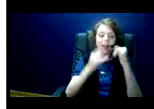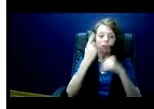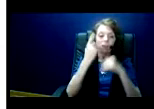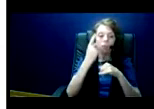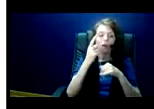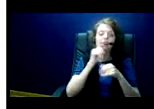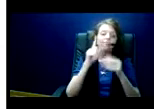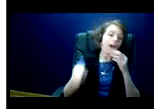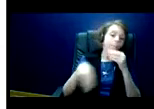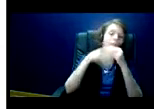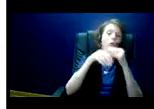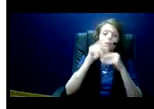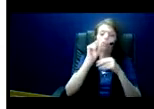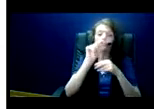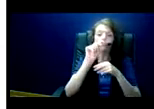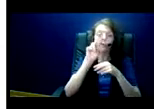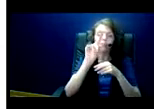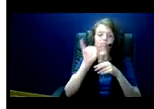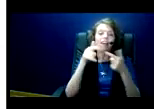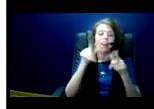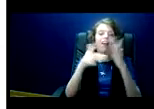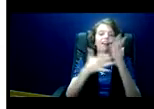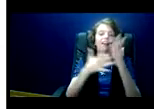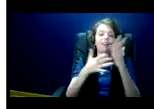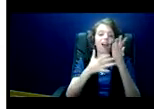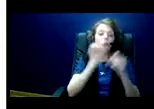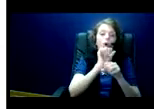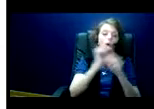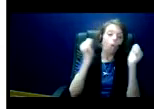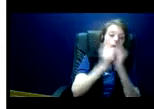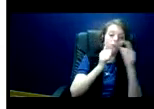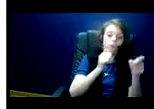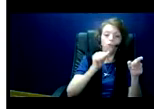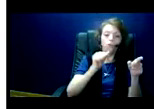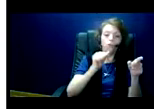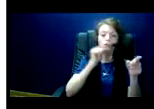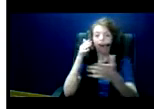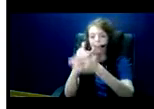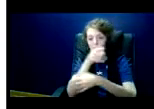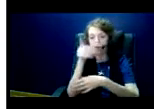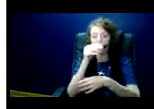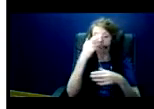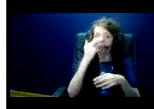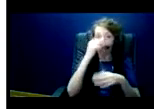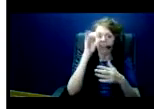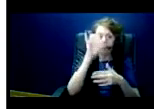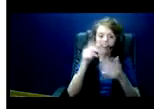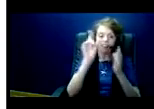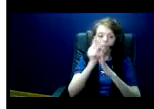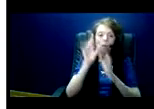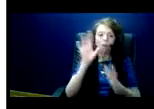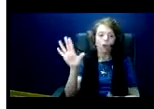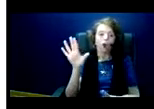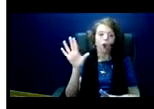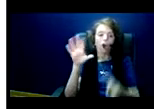bonus strategy, but it is let technology work with you, not against you. And it's funny that that's the moment that Hayley got